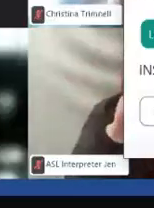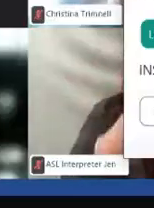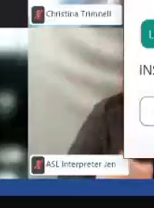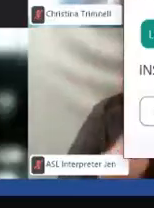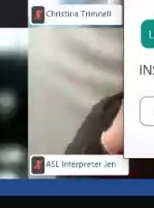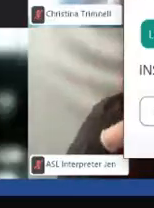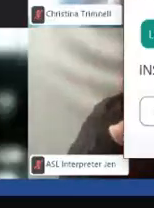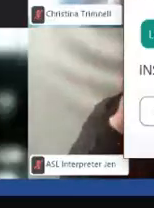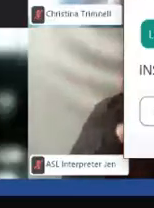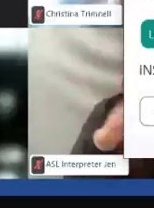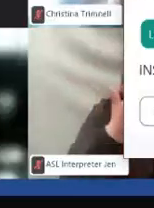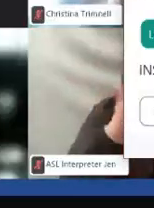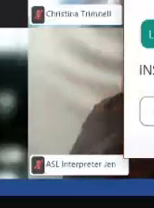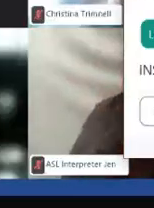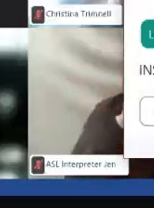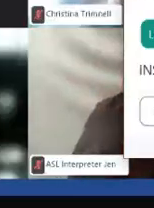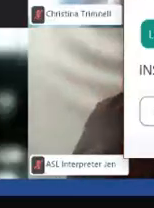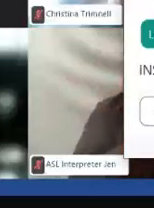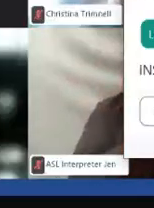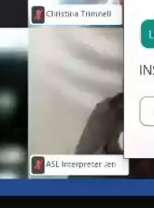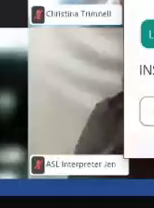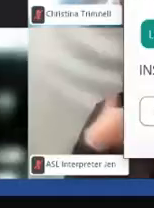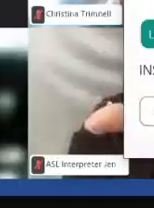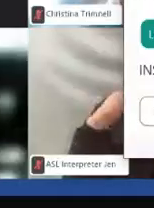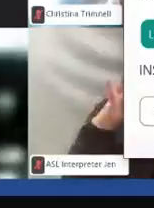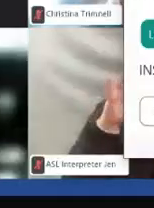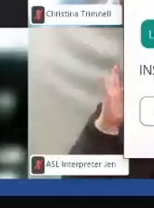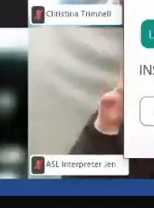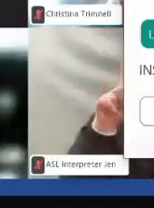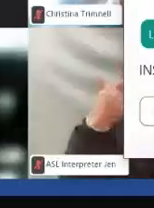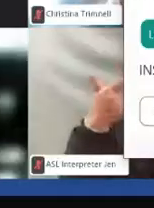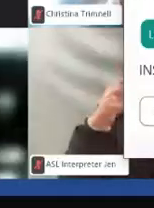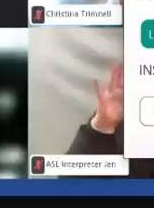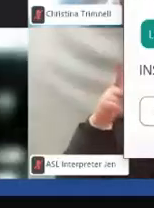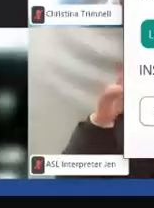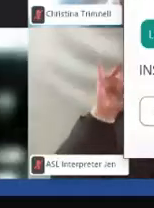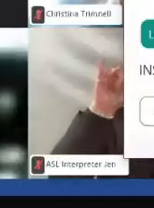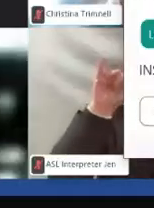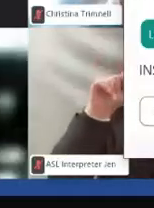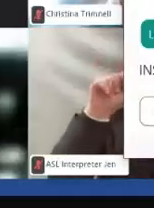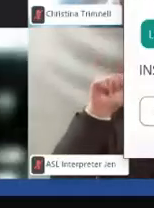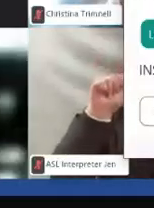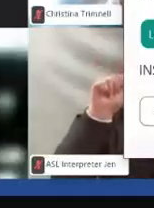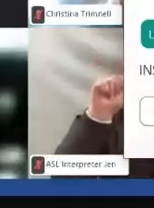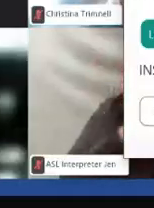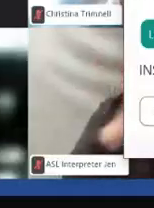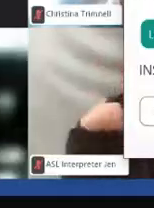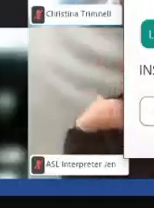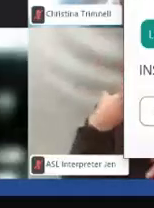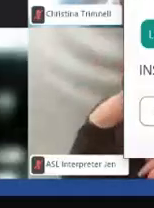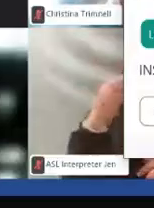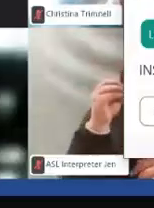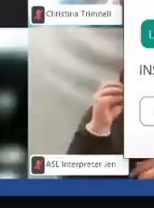in underserved areas of the state, being members of the LGBTQIA community, and then being members of